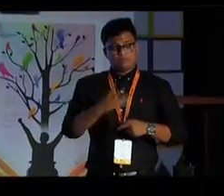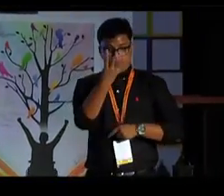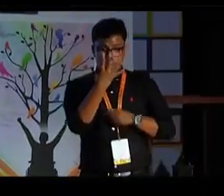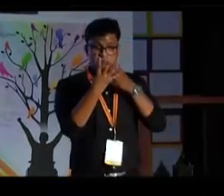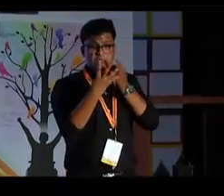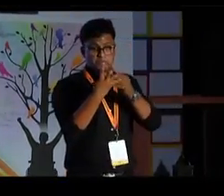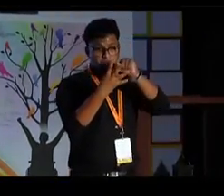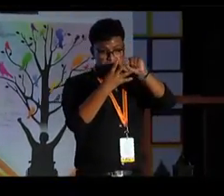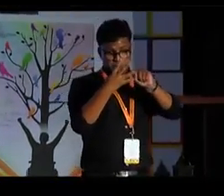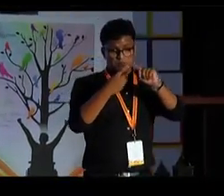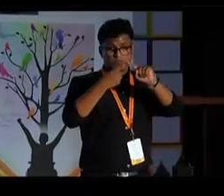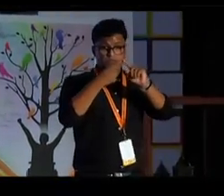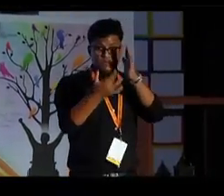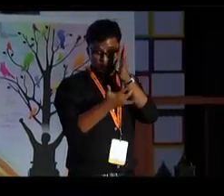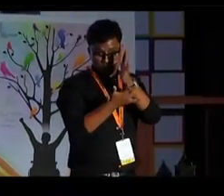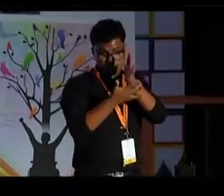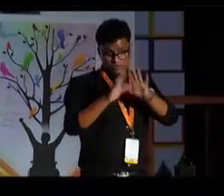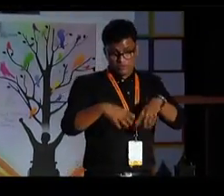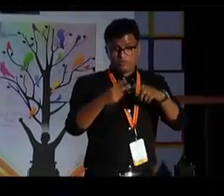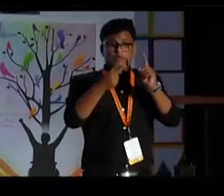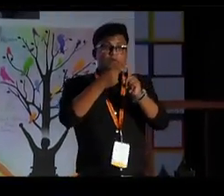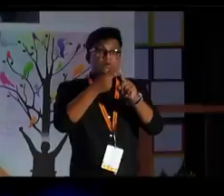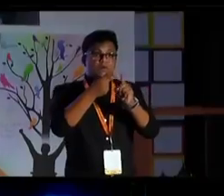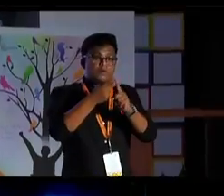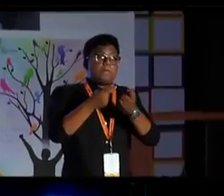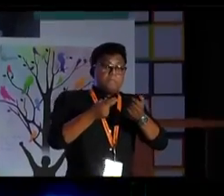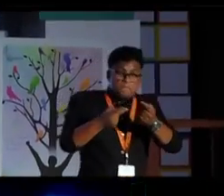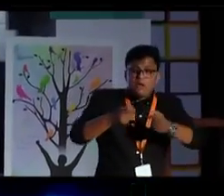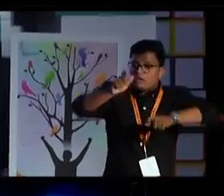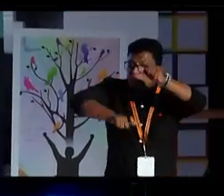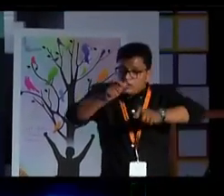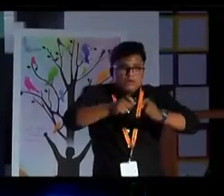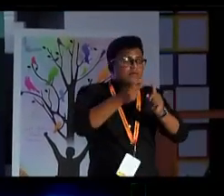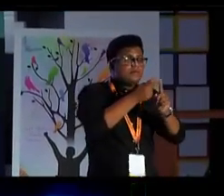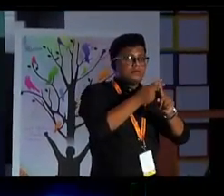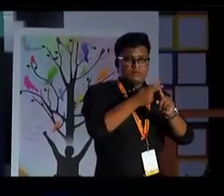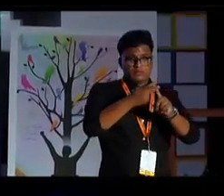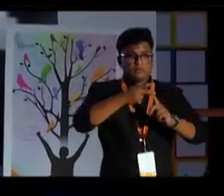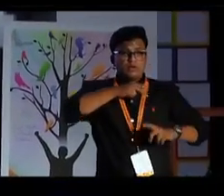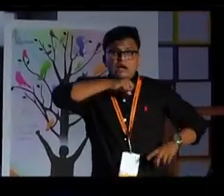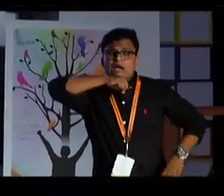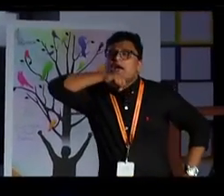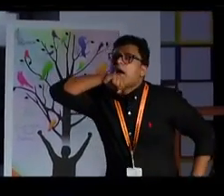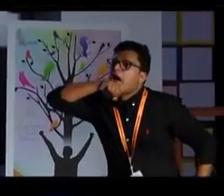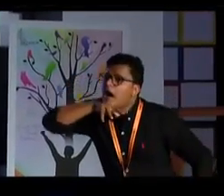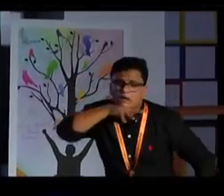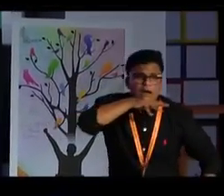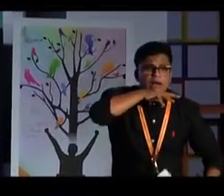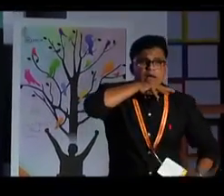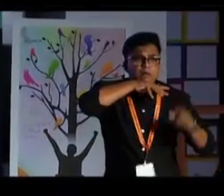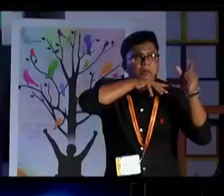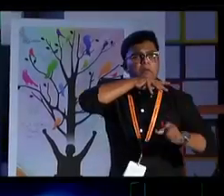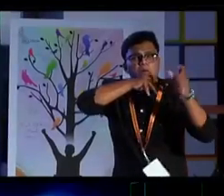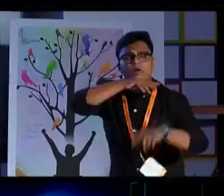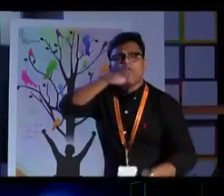at. Technology available, resources available. Young India, 65% population is